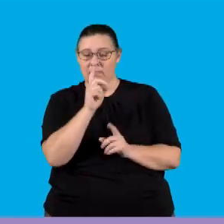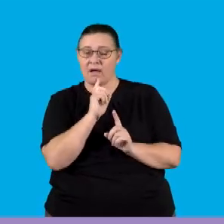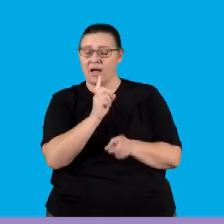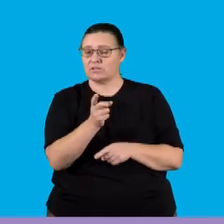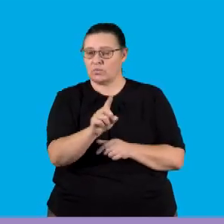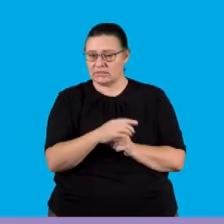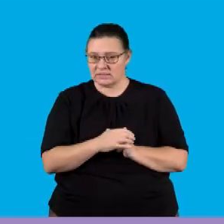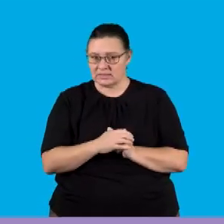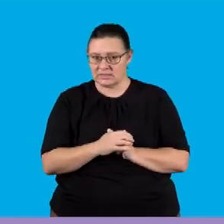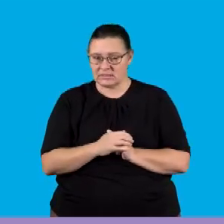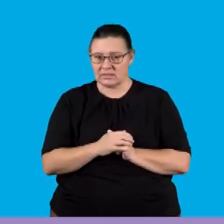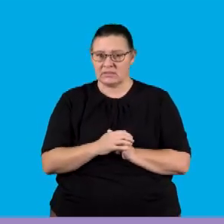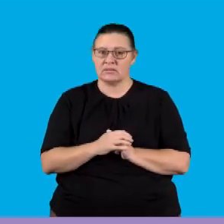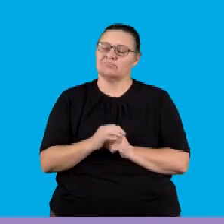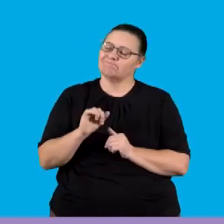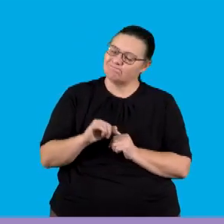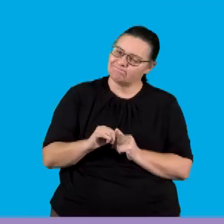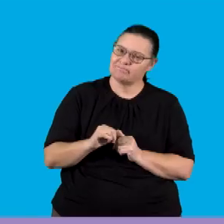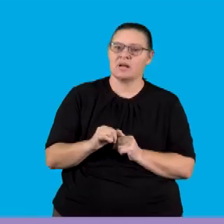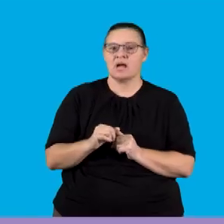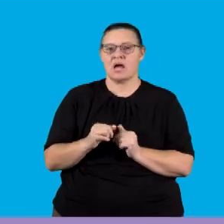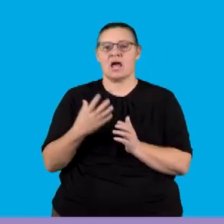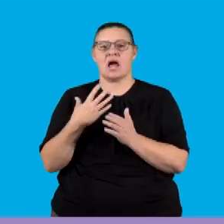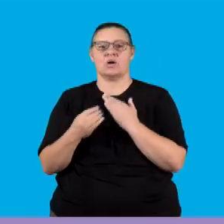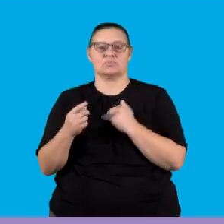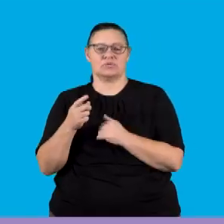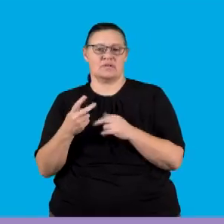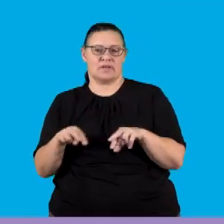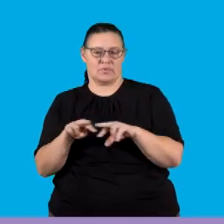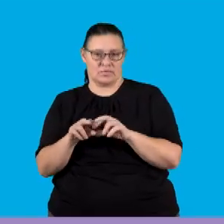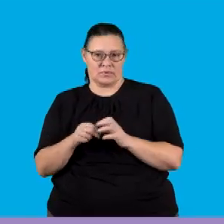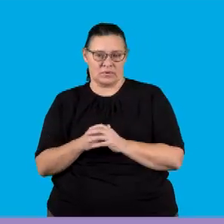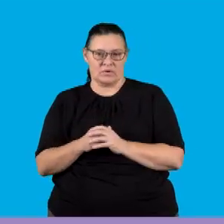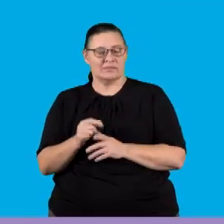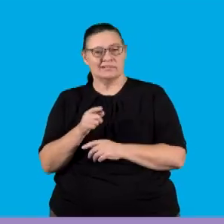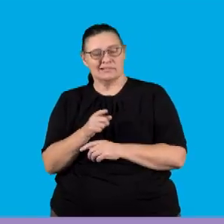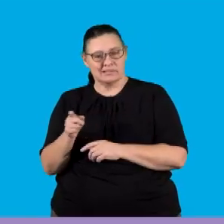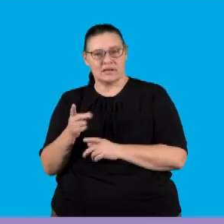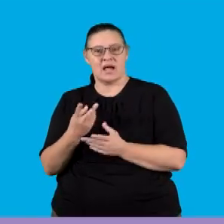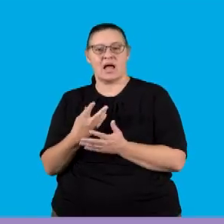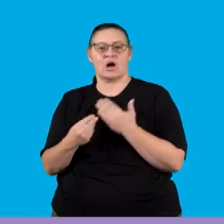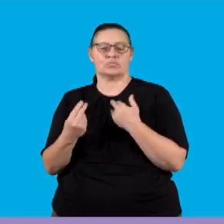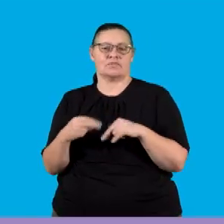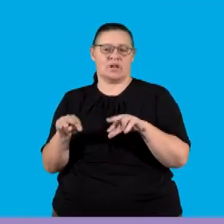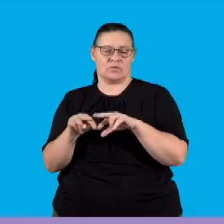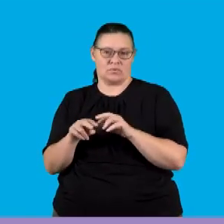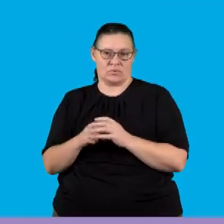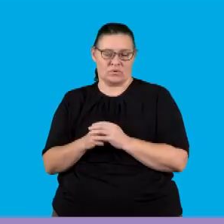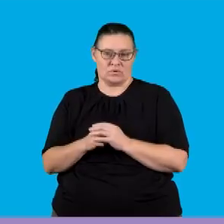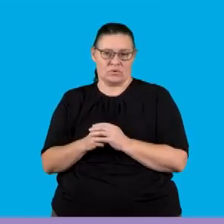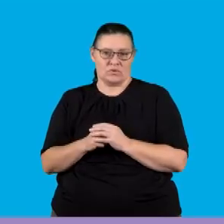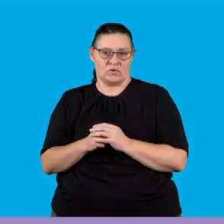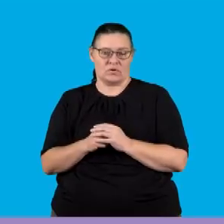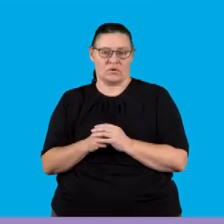answer. Now, do you remember what the answer is called? Yes, it is the output values. These are the